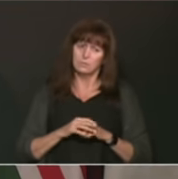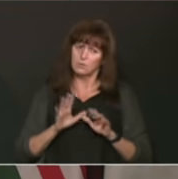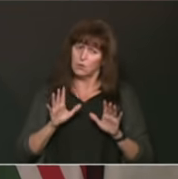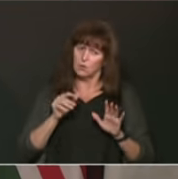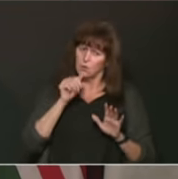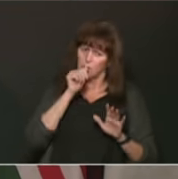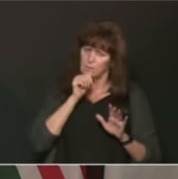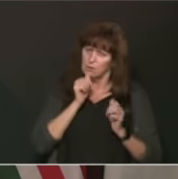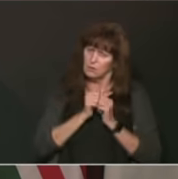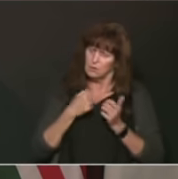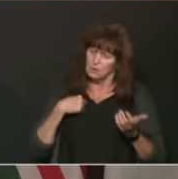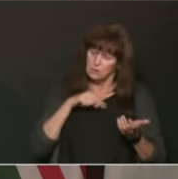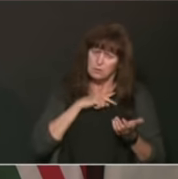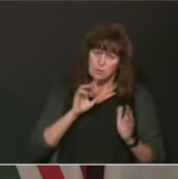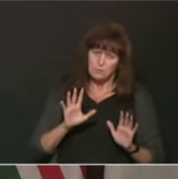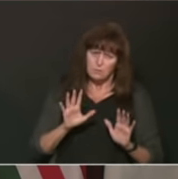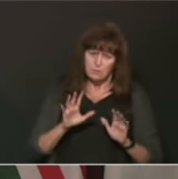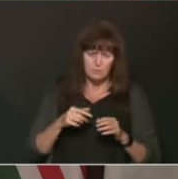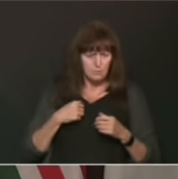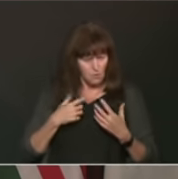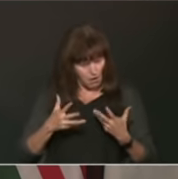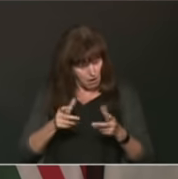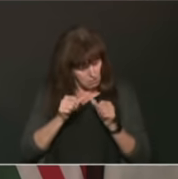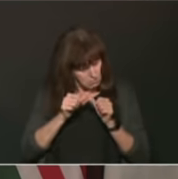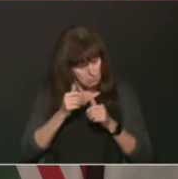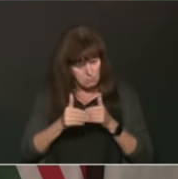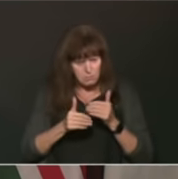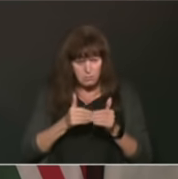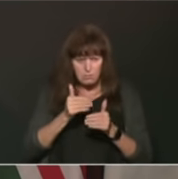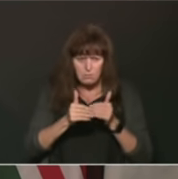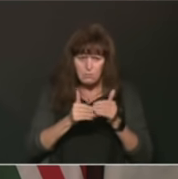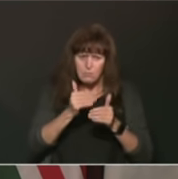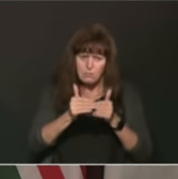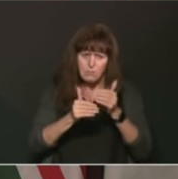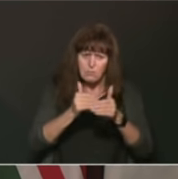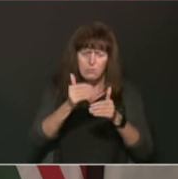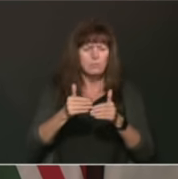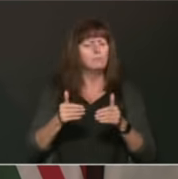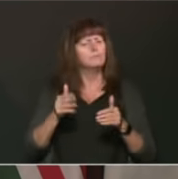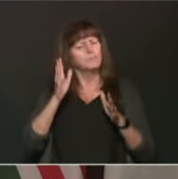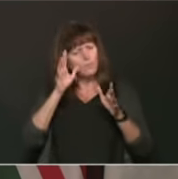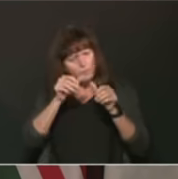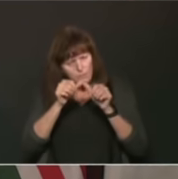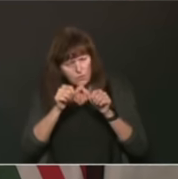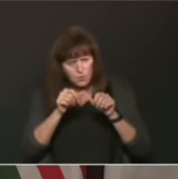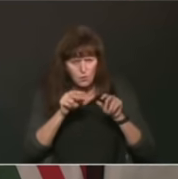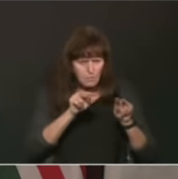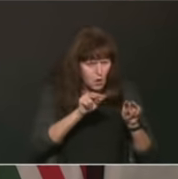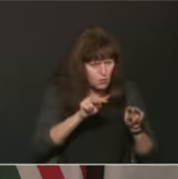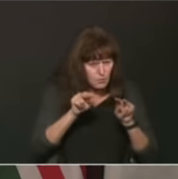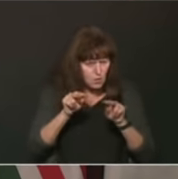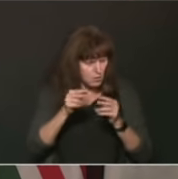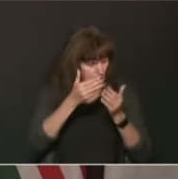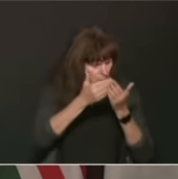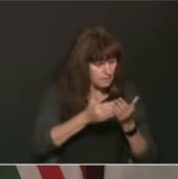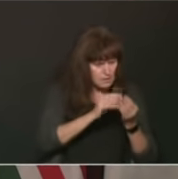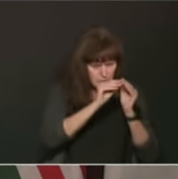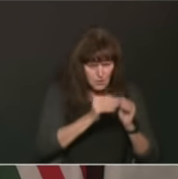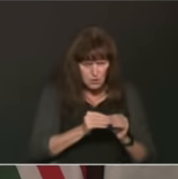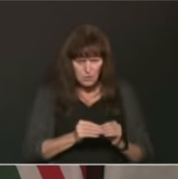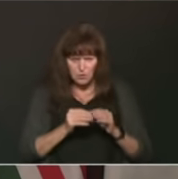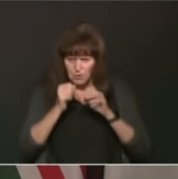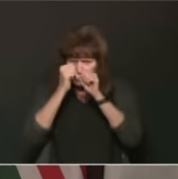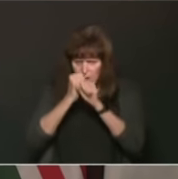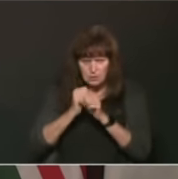we monitor the data going forward. But I assure you these issues are discussed regularly of how and when we